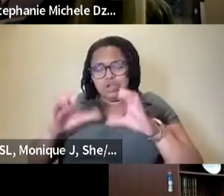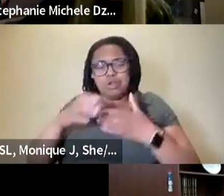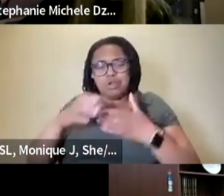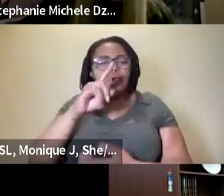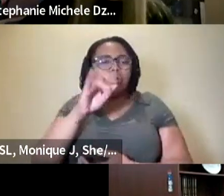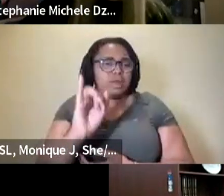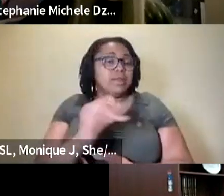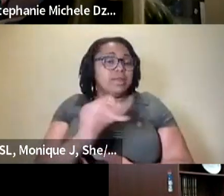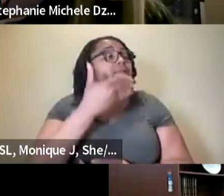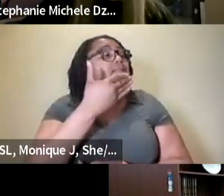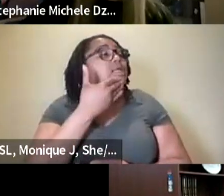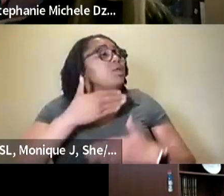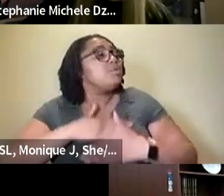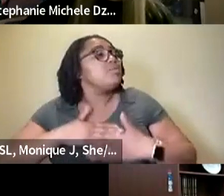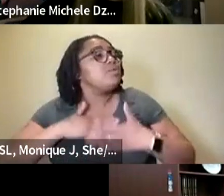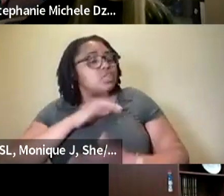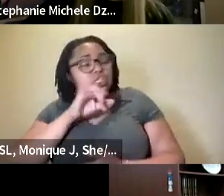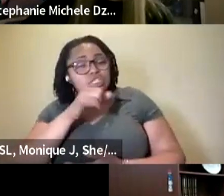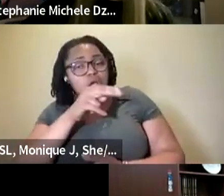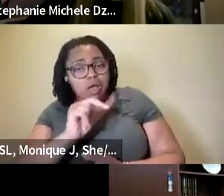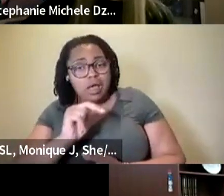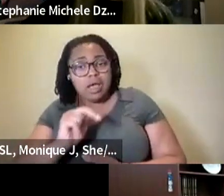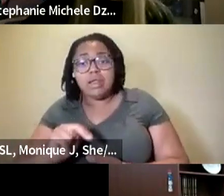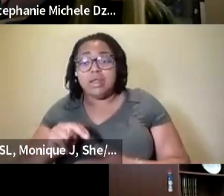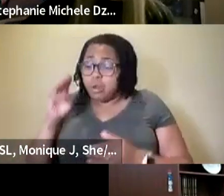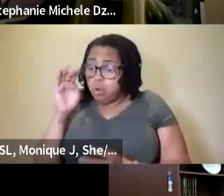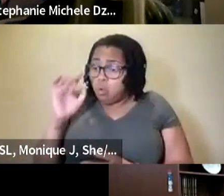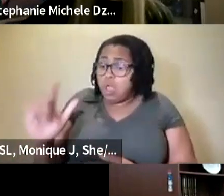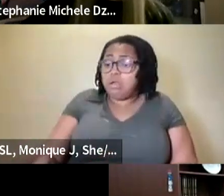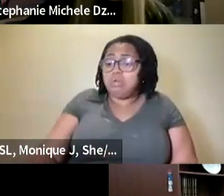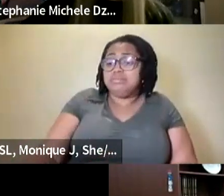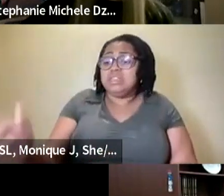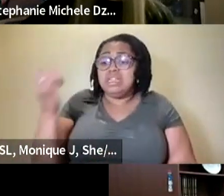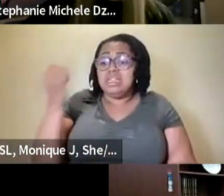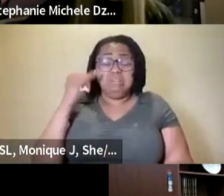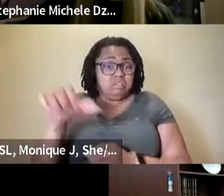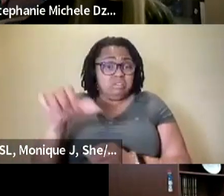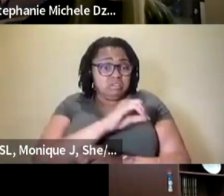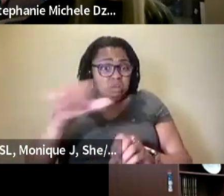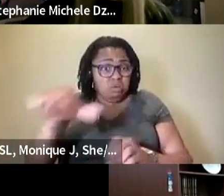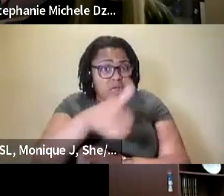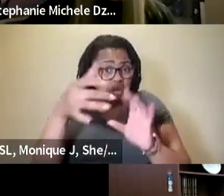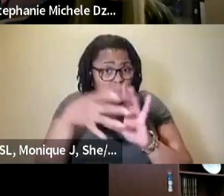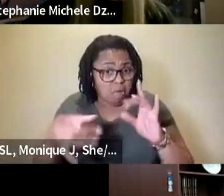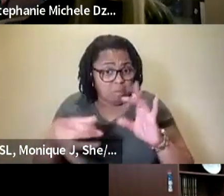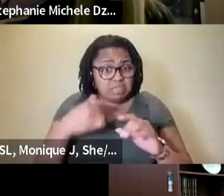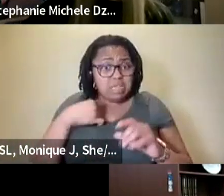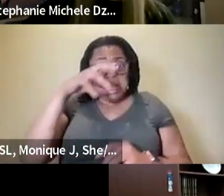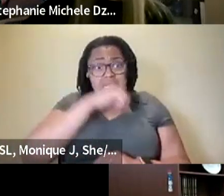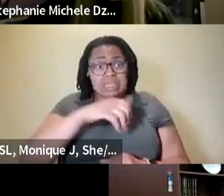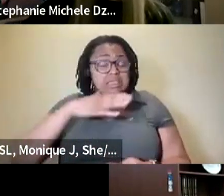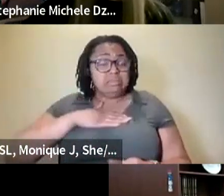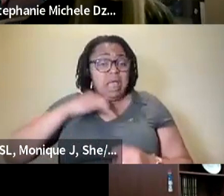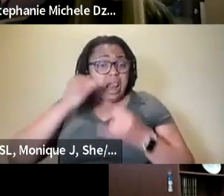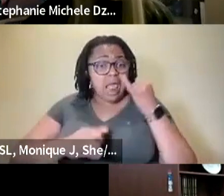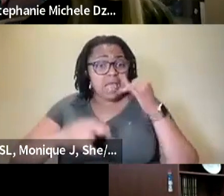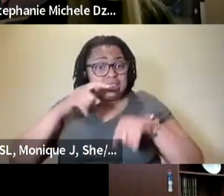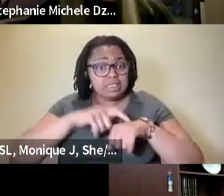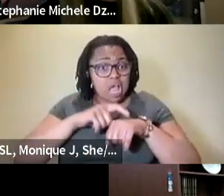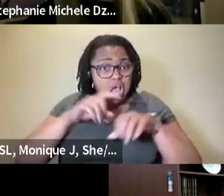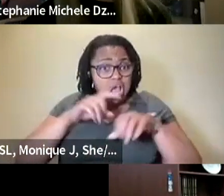John. Appreciate it. Well, unless there's anything else, I guess this will be my last time doing